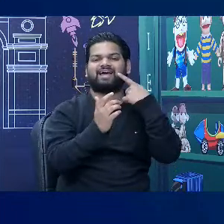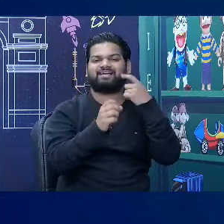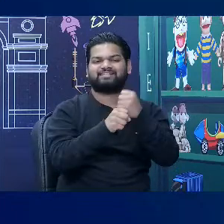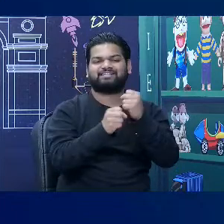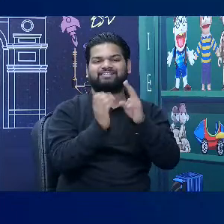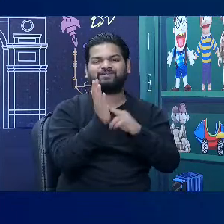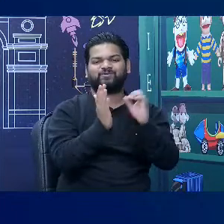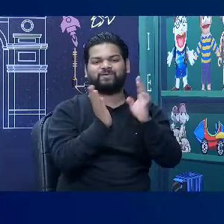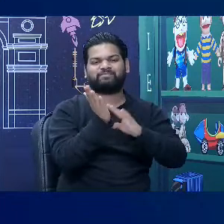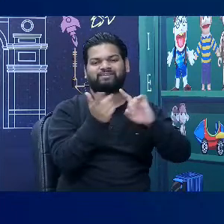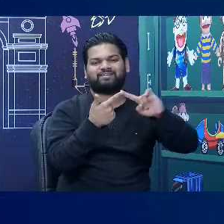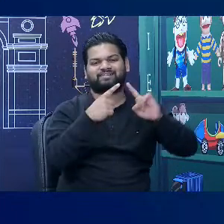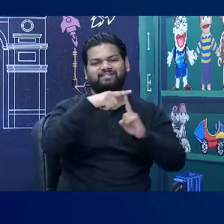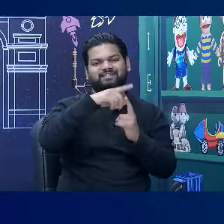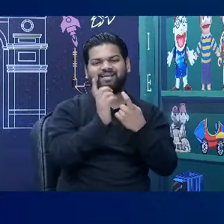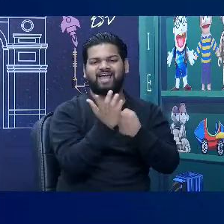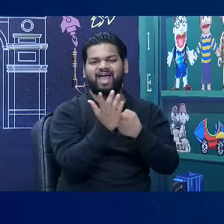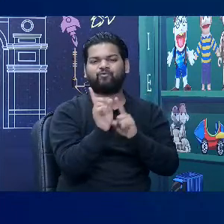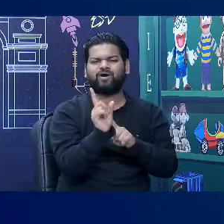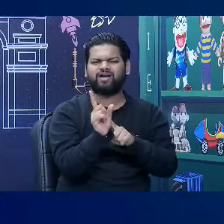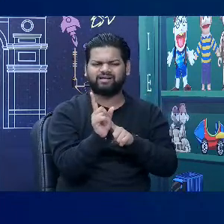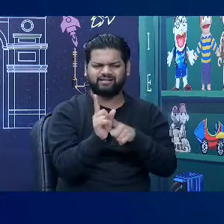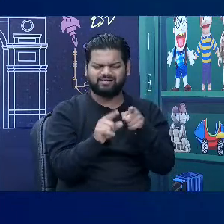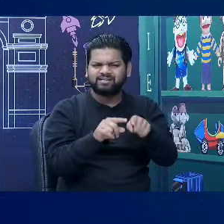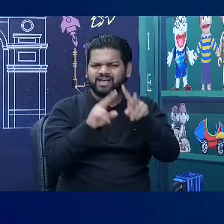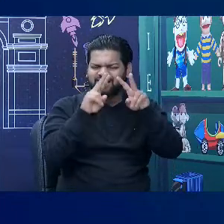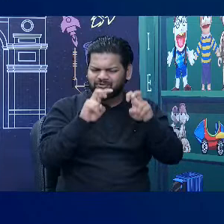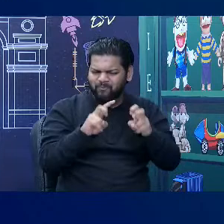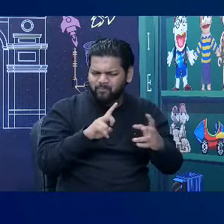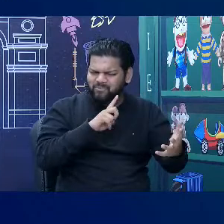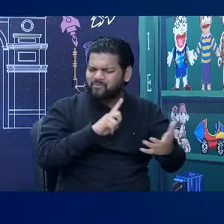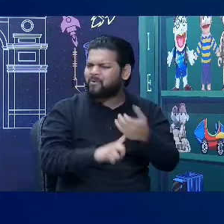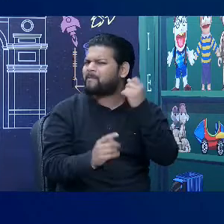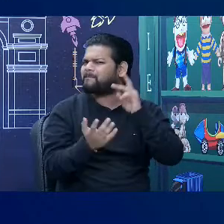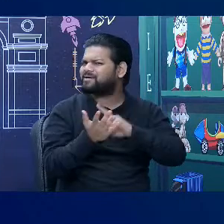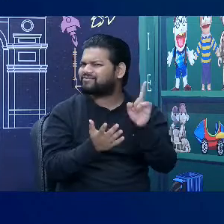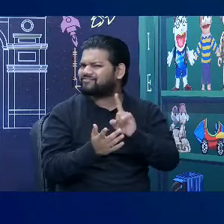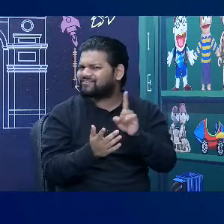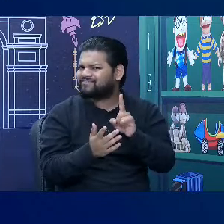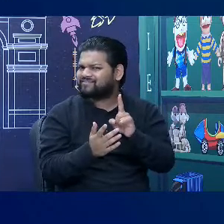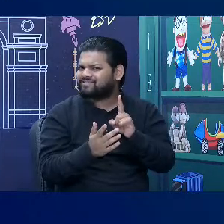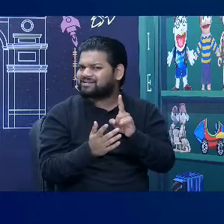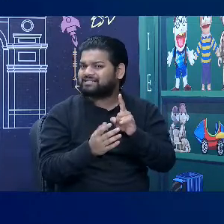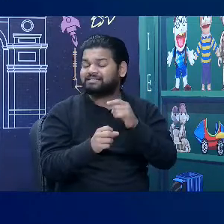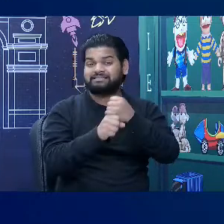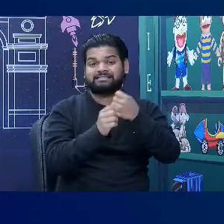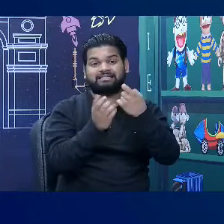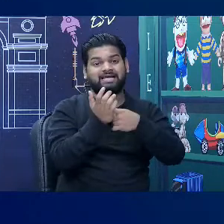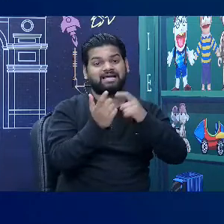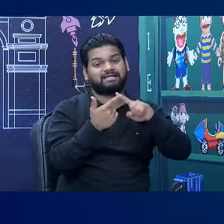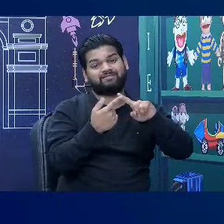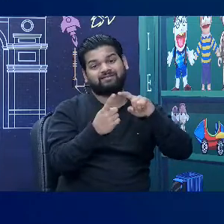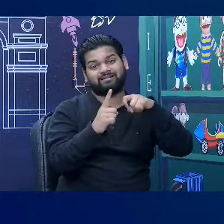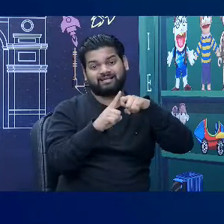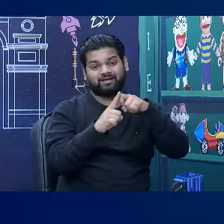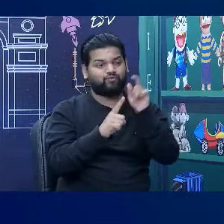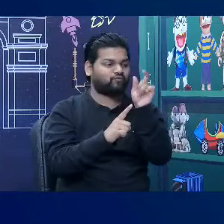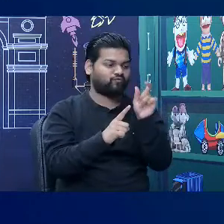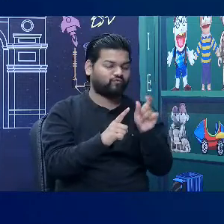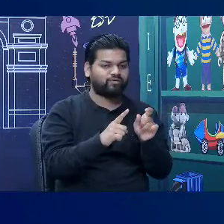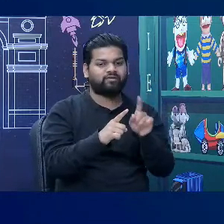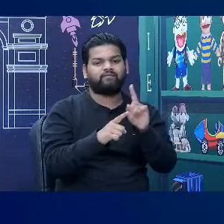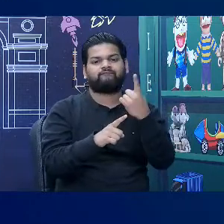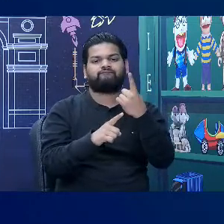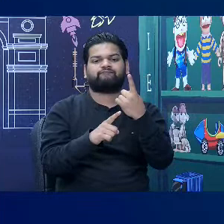trigonometry is derived from three Greek words, namely tri meaning 3,